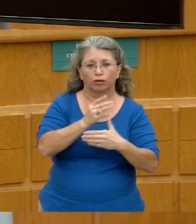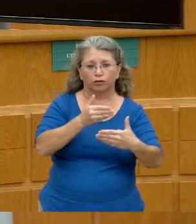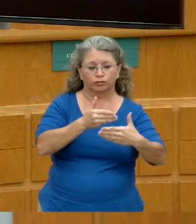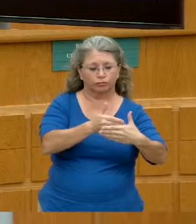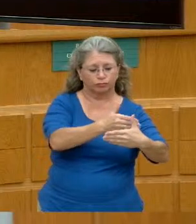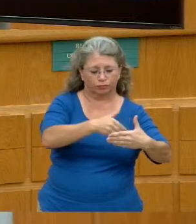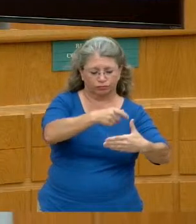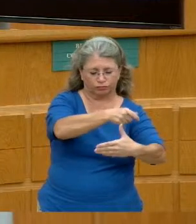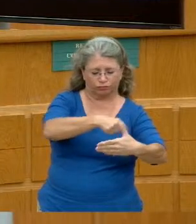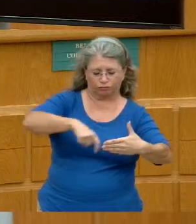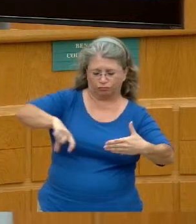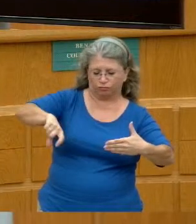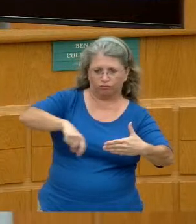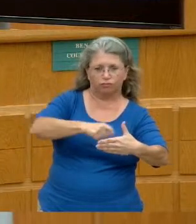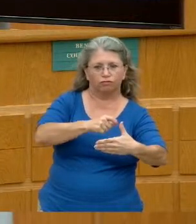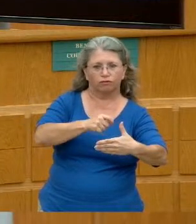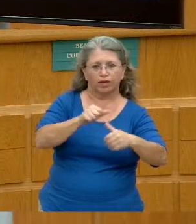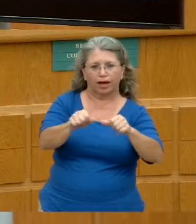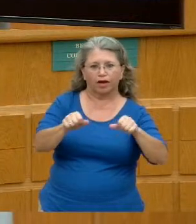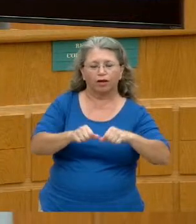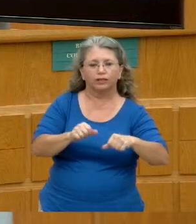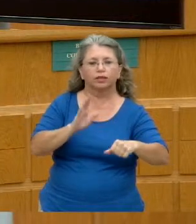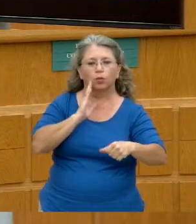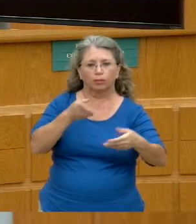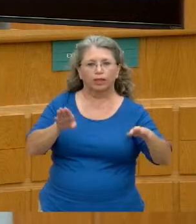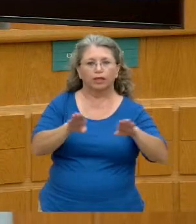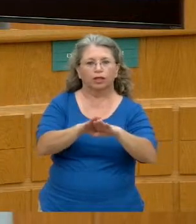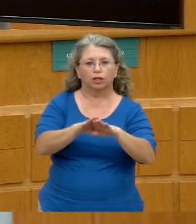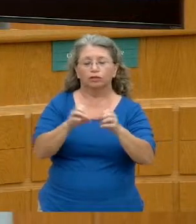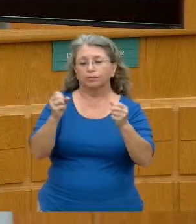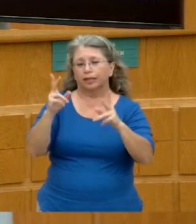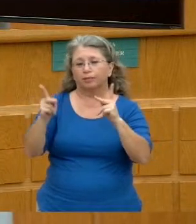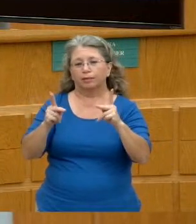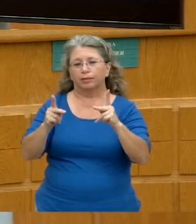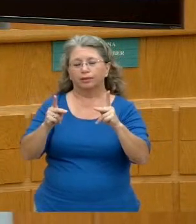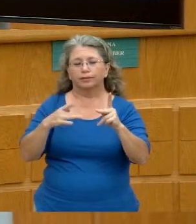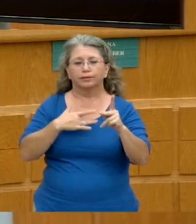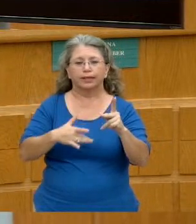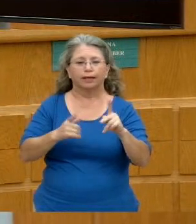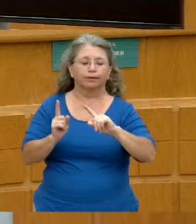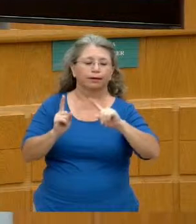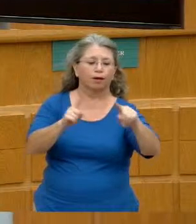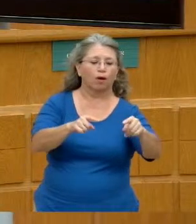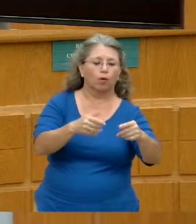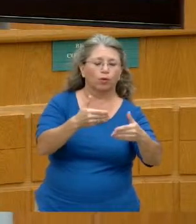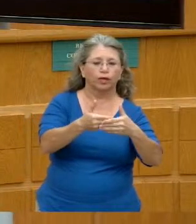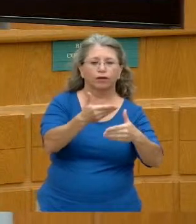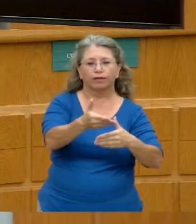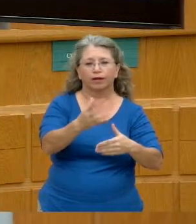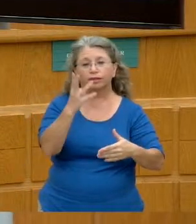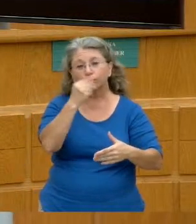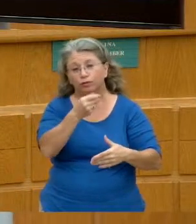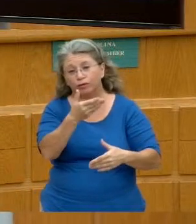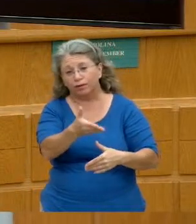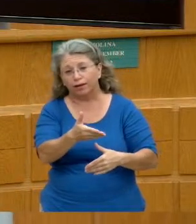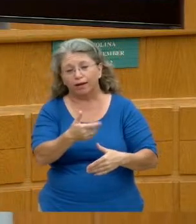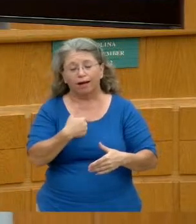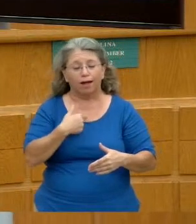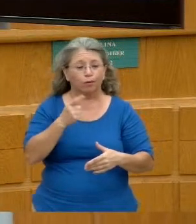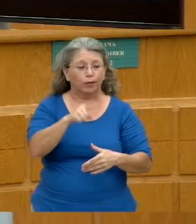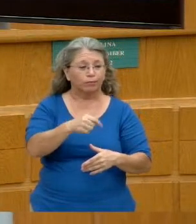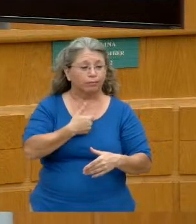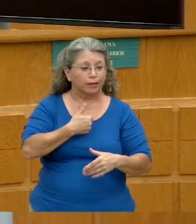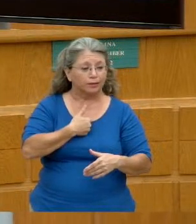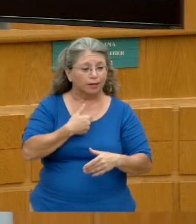that same 4-day period. So that's important if people usually head up that way for the 4th just to get out of town. It's beautiful up there. I was up there myself a couple of months